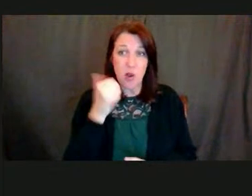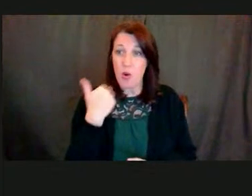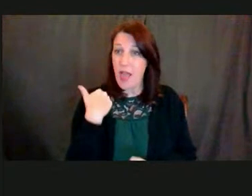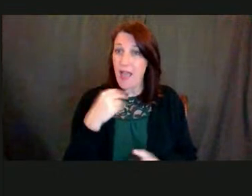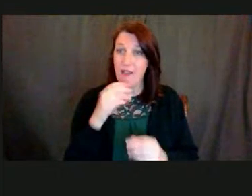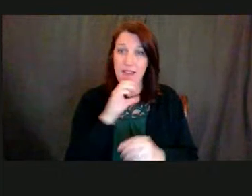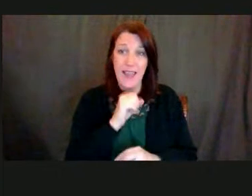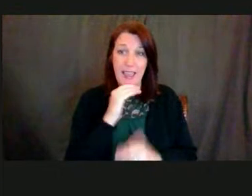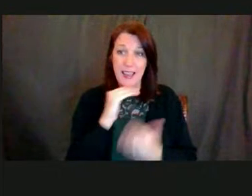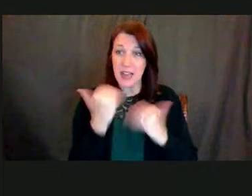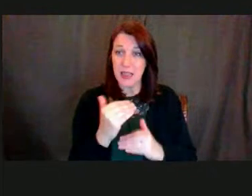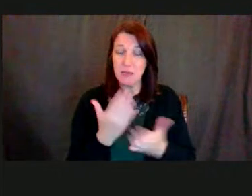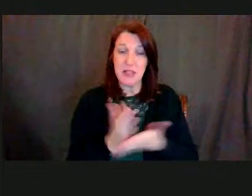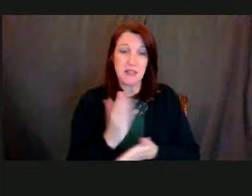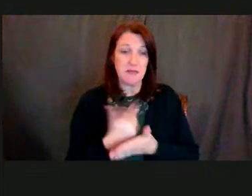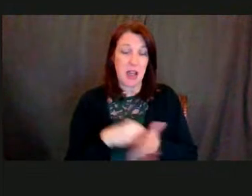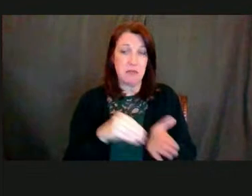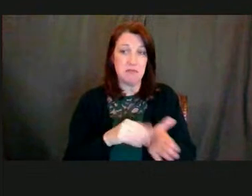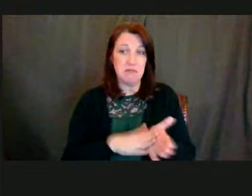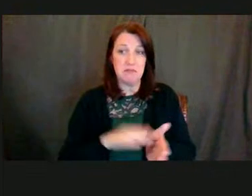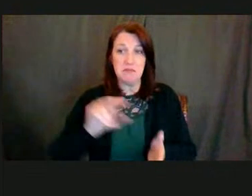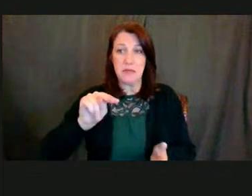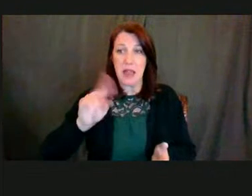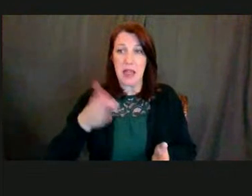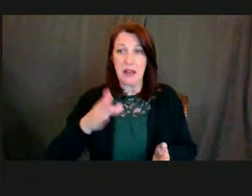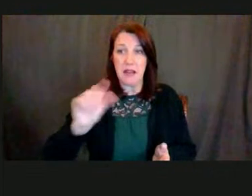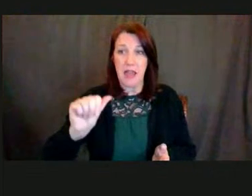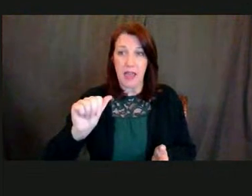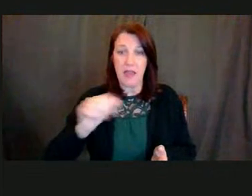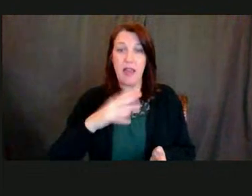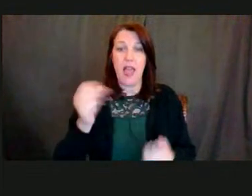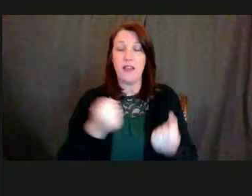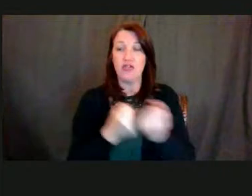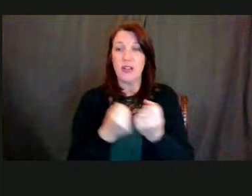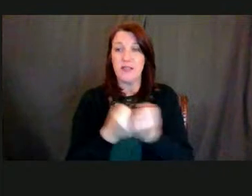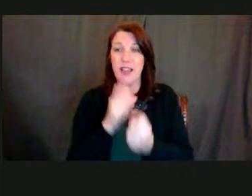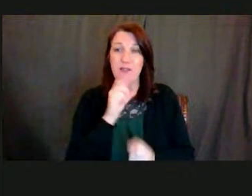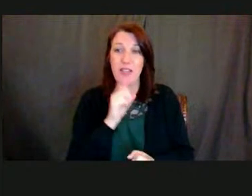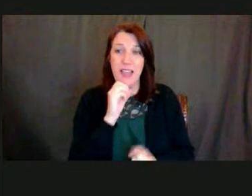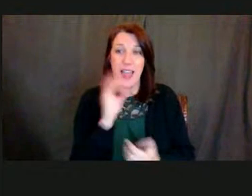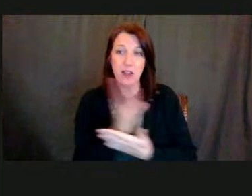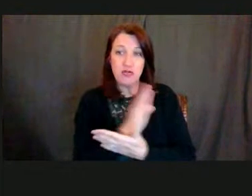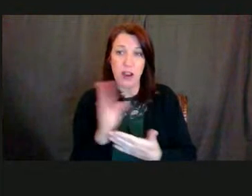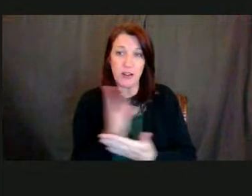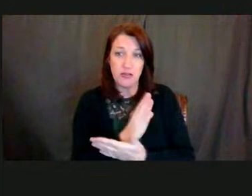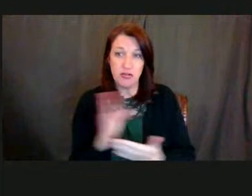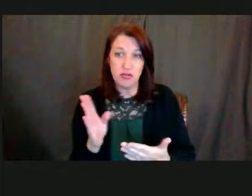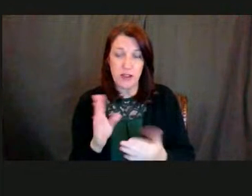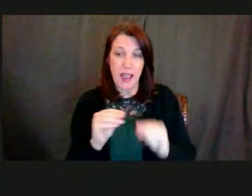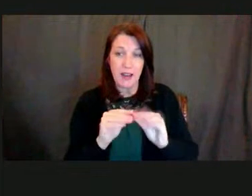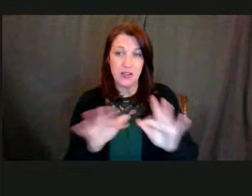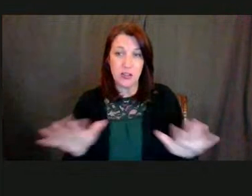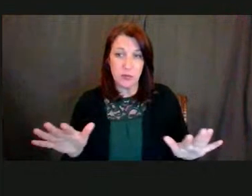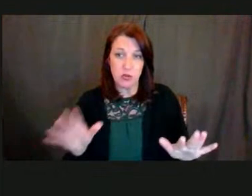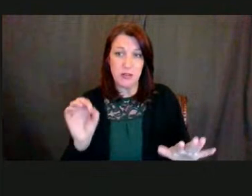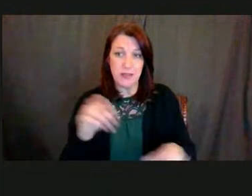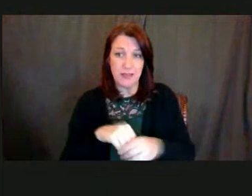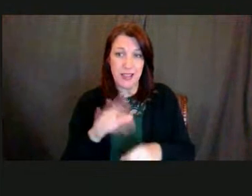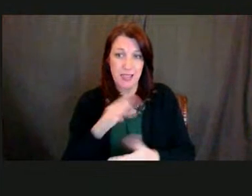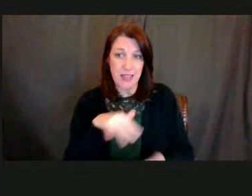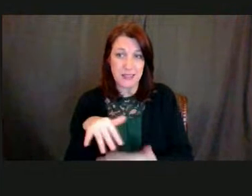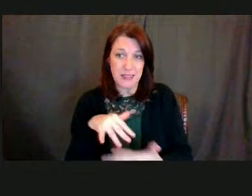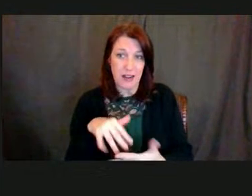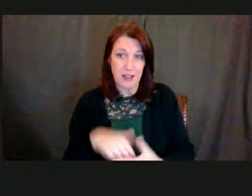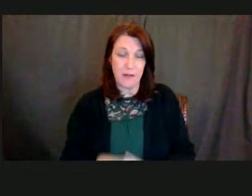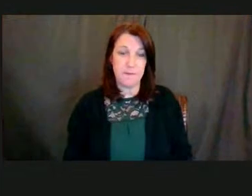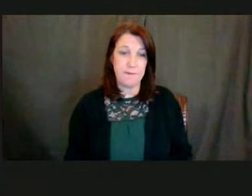that's okay. You can just put an A, and a justification for the age range and distribution in your study.